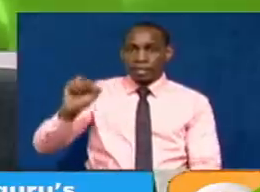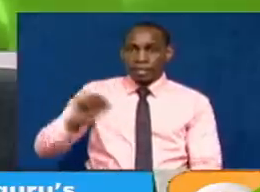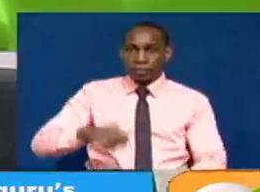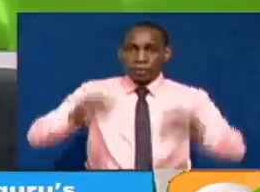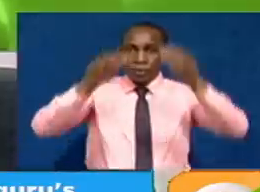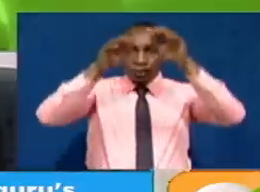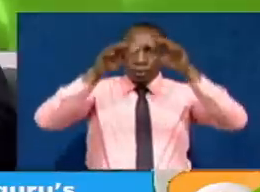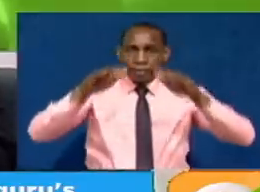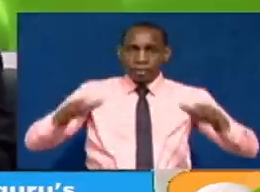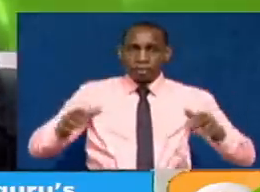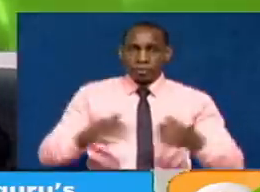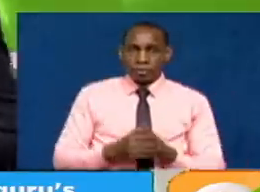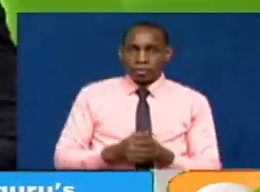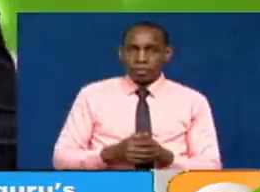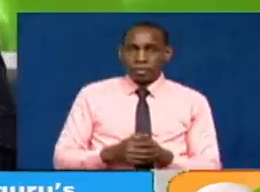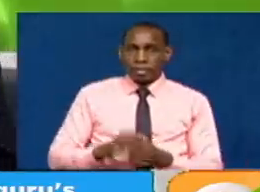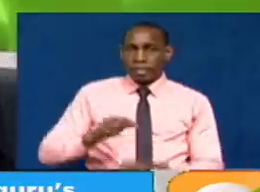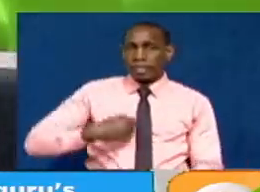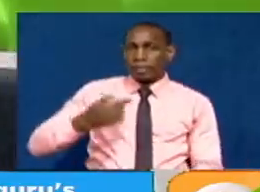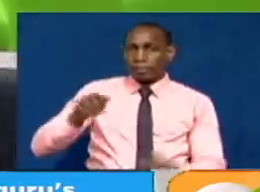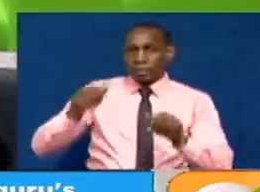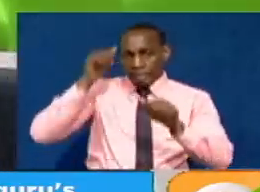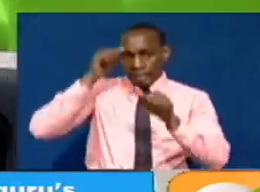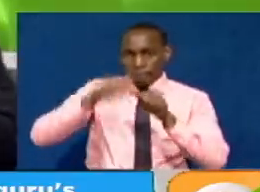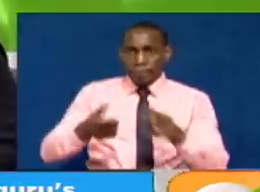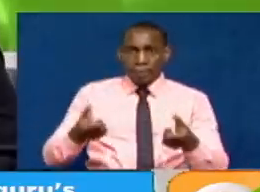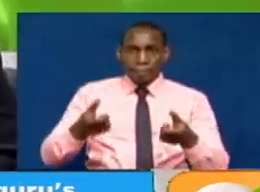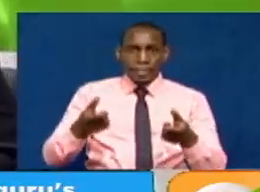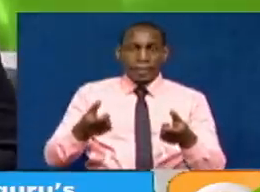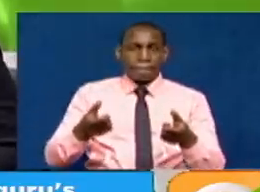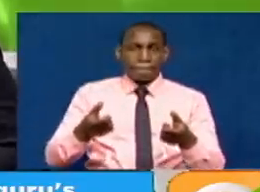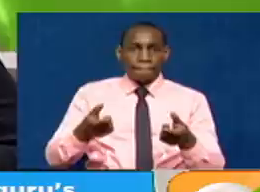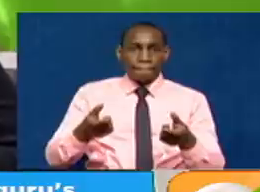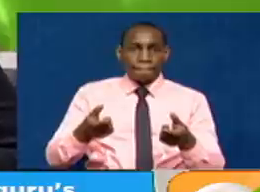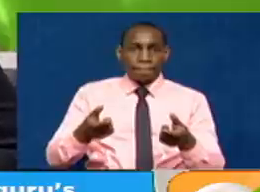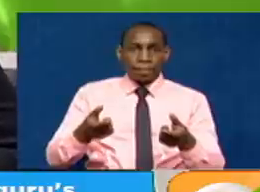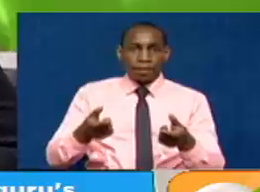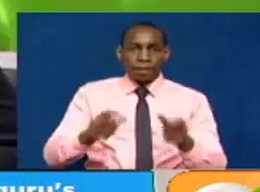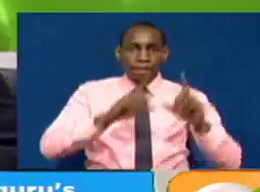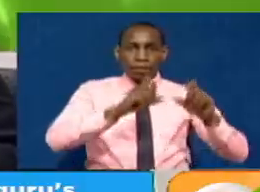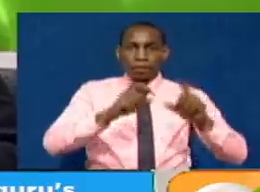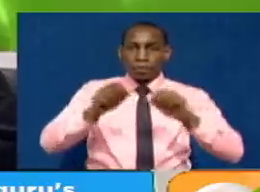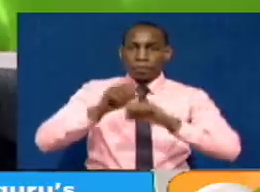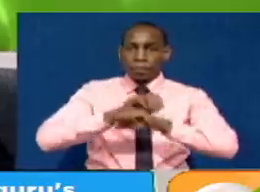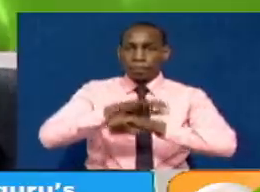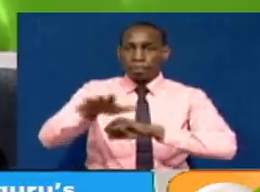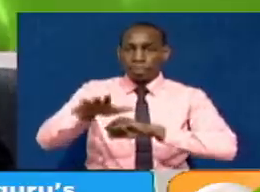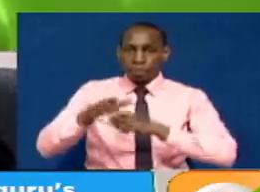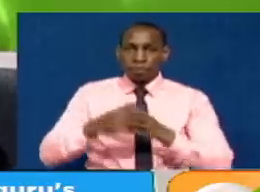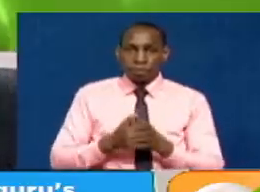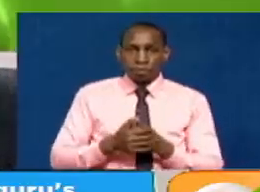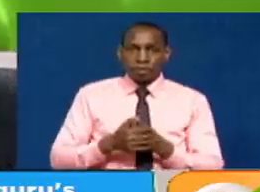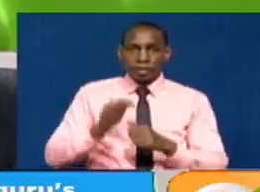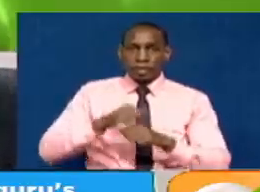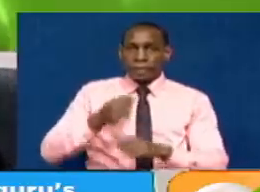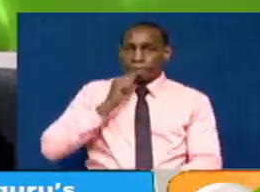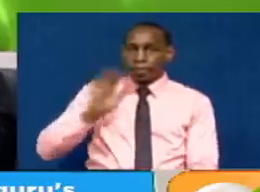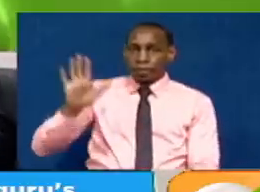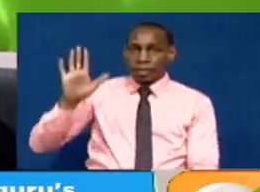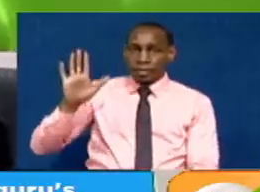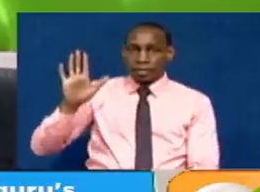devolution. Mm-hmm. And I know, I mean, you remember how the media splashed photos of her during the